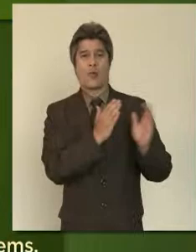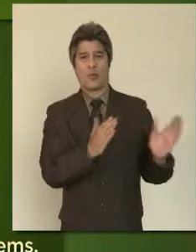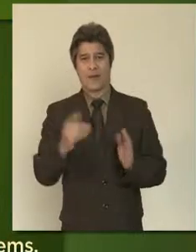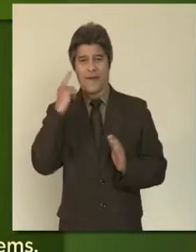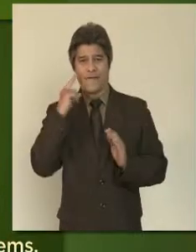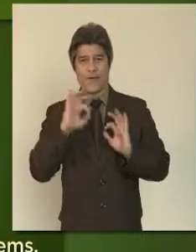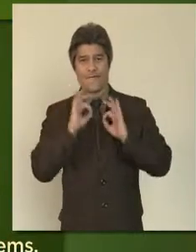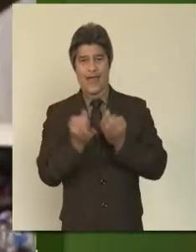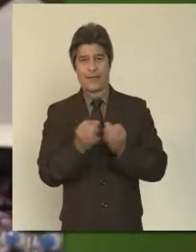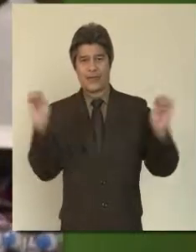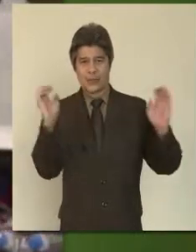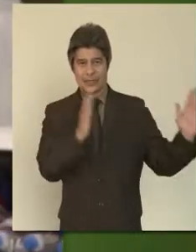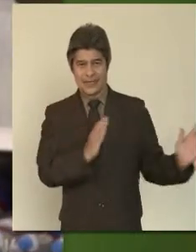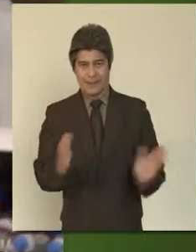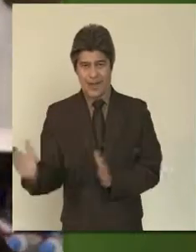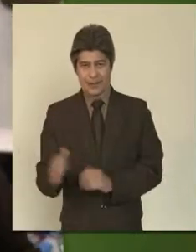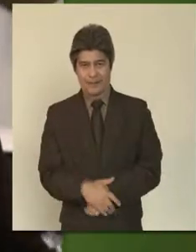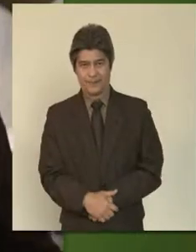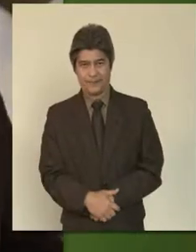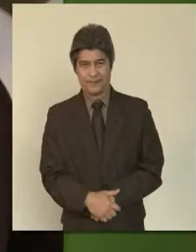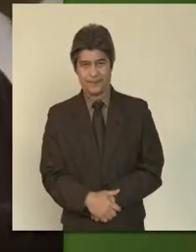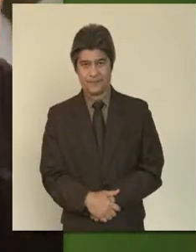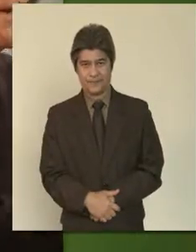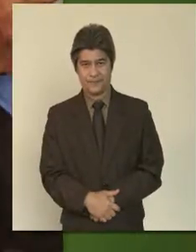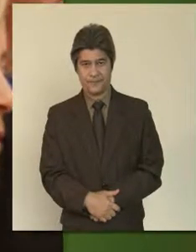family emergency plan.